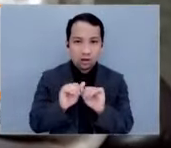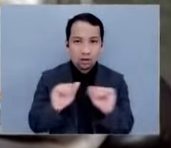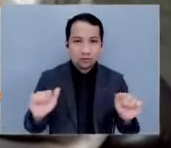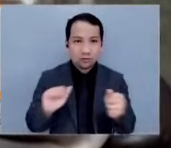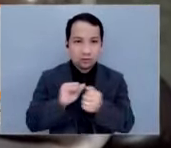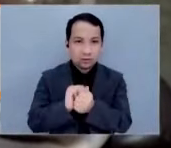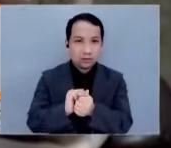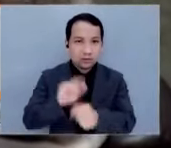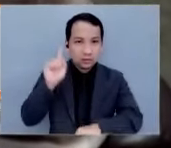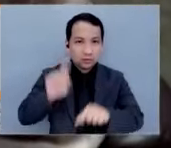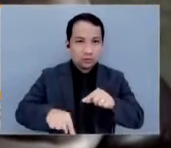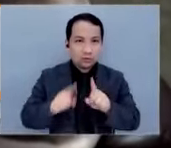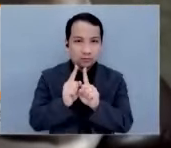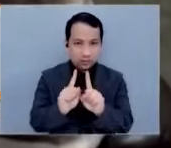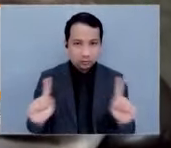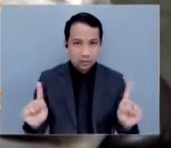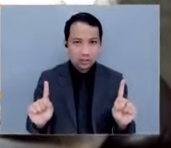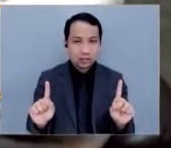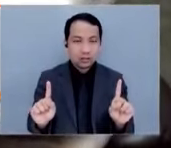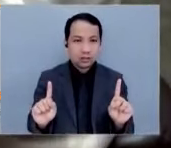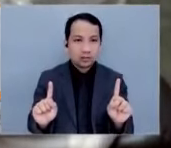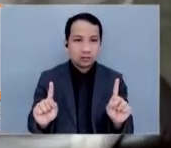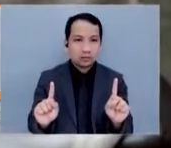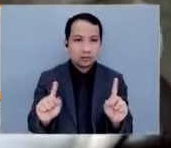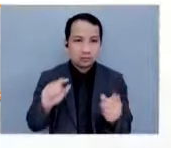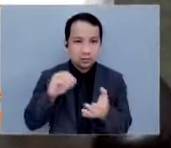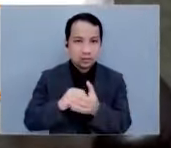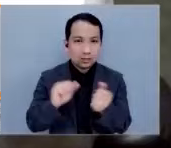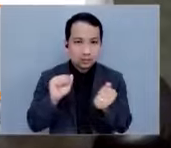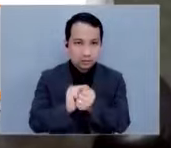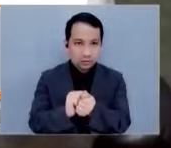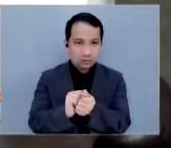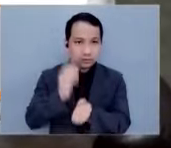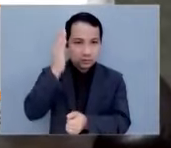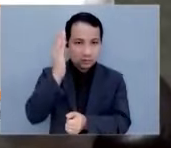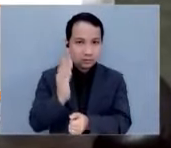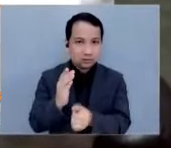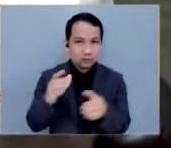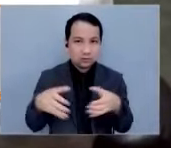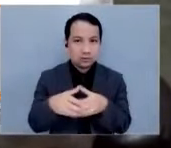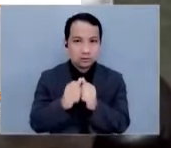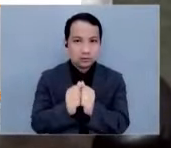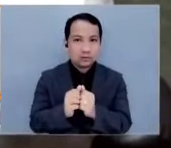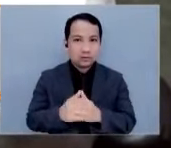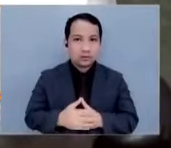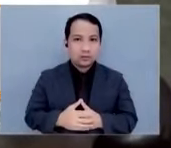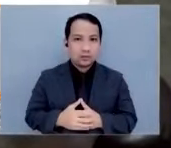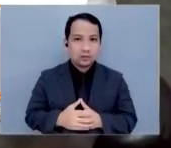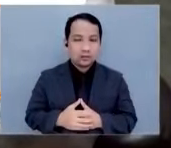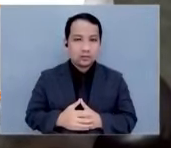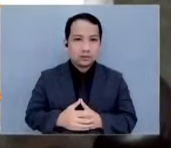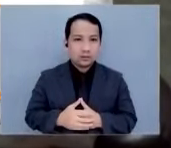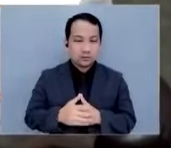pwedeng magpahiwalay do sa pinagsama ng Diyos. I would challenge the distinguished